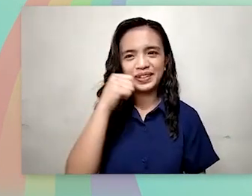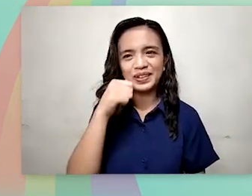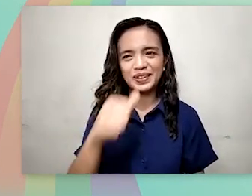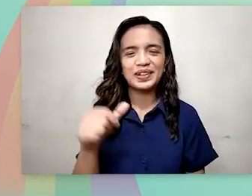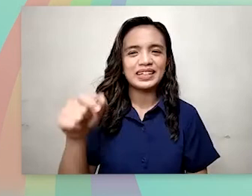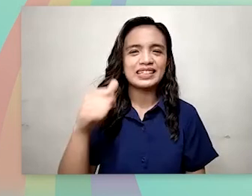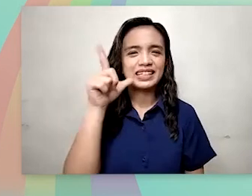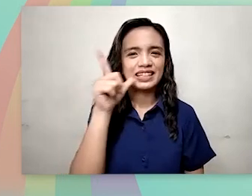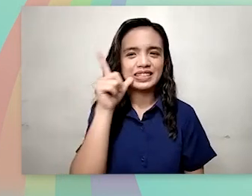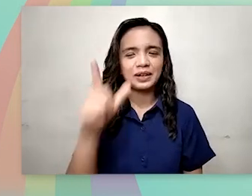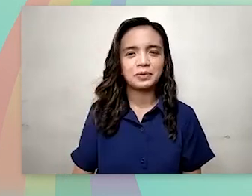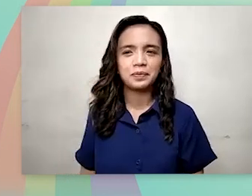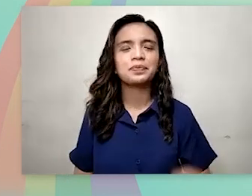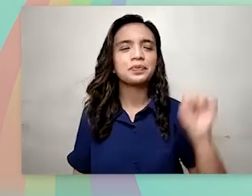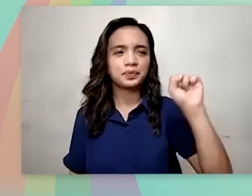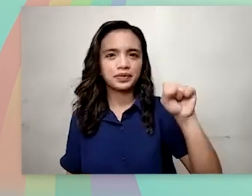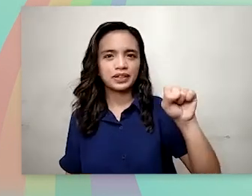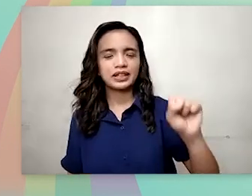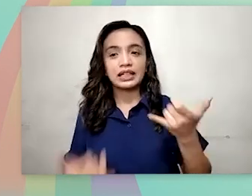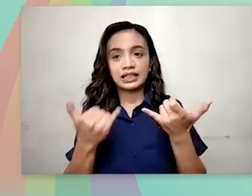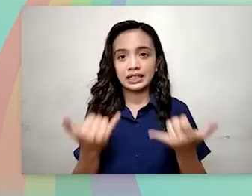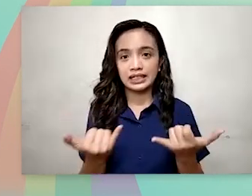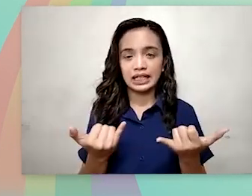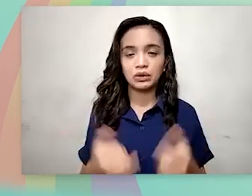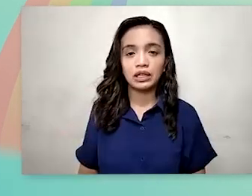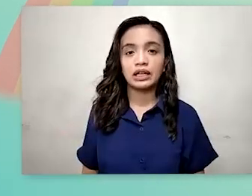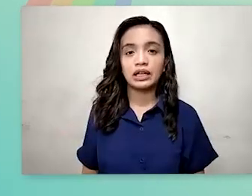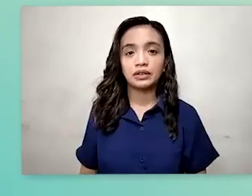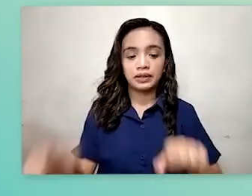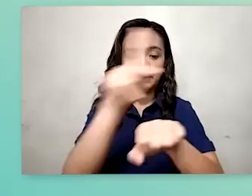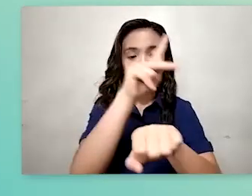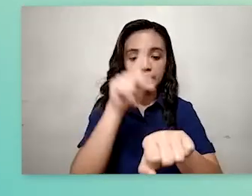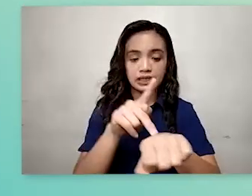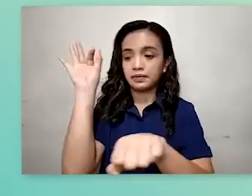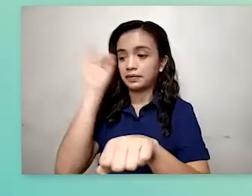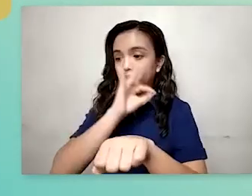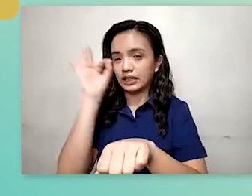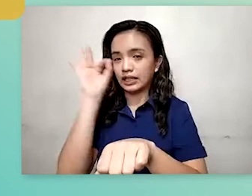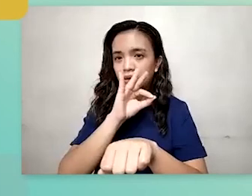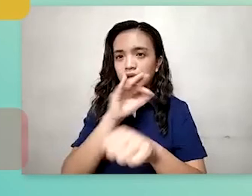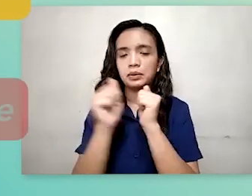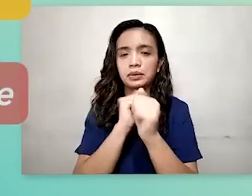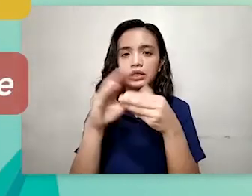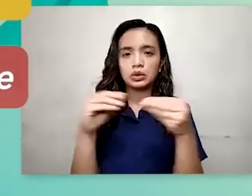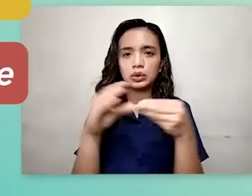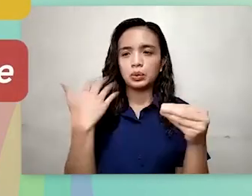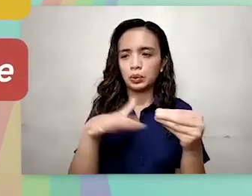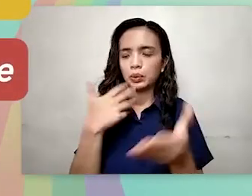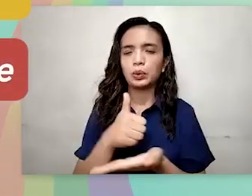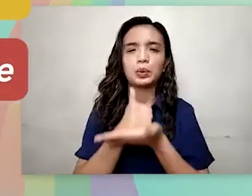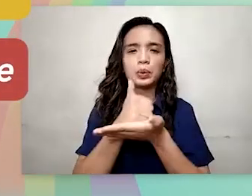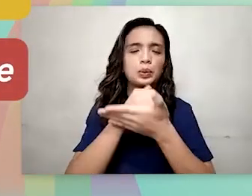finally, the only rose among the thorns, Liza. Yeah, I think up to this point, the Philippines